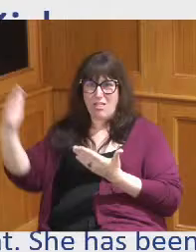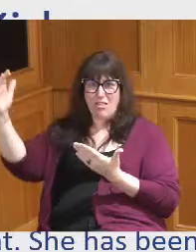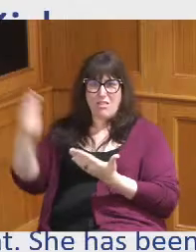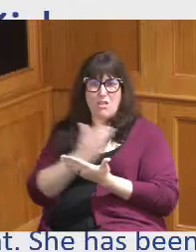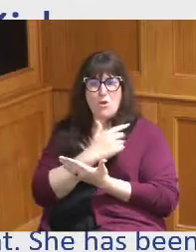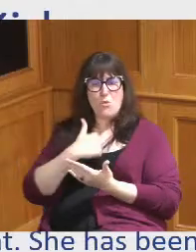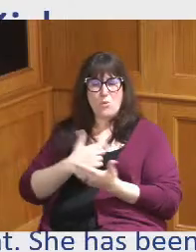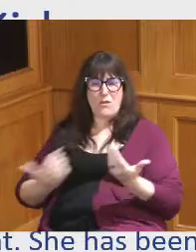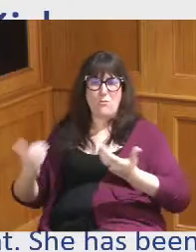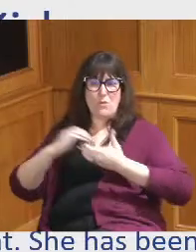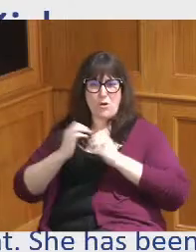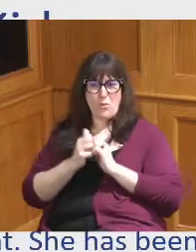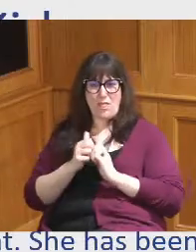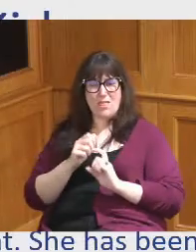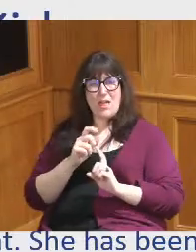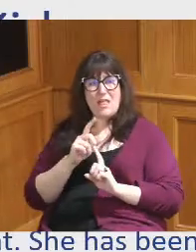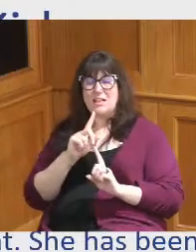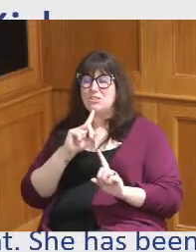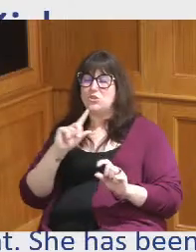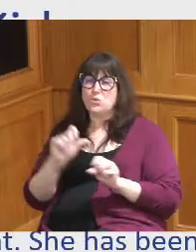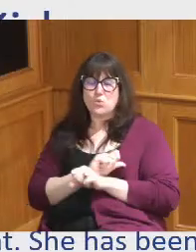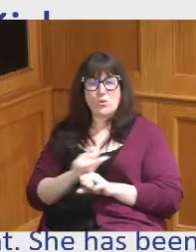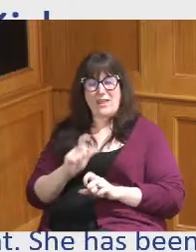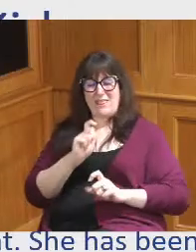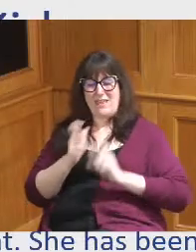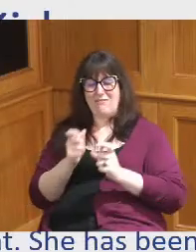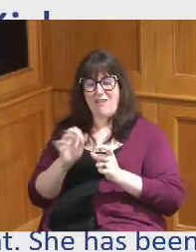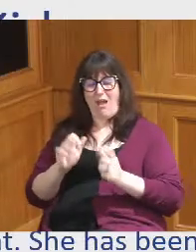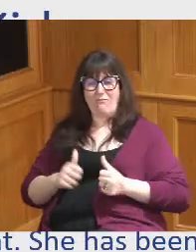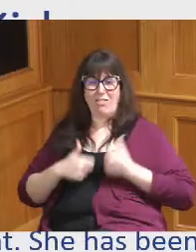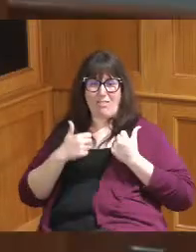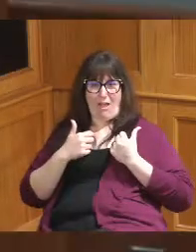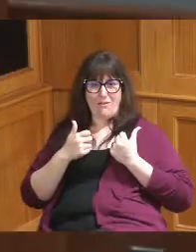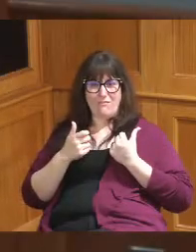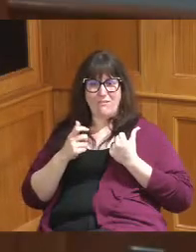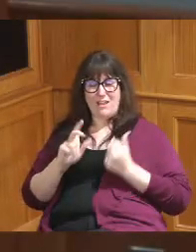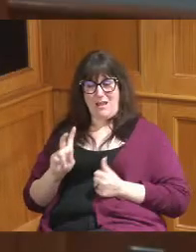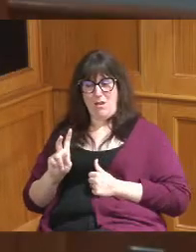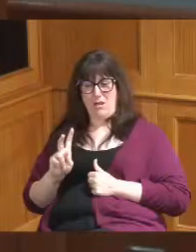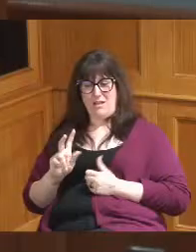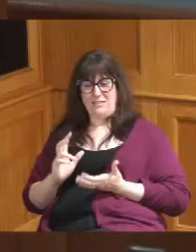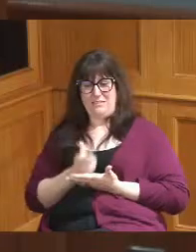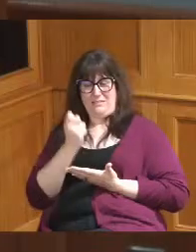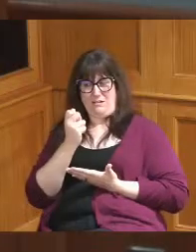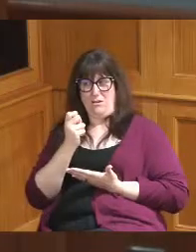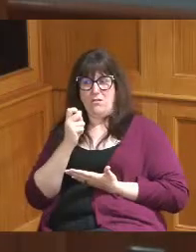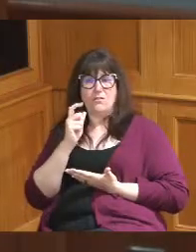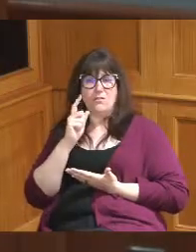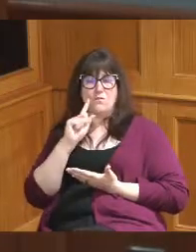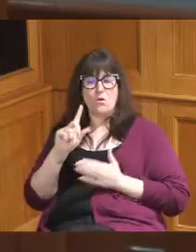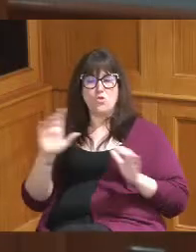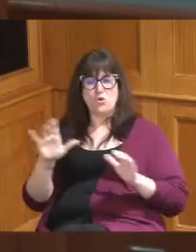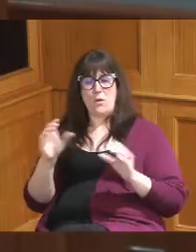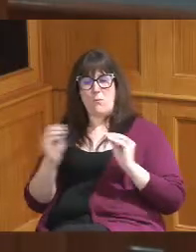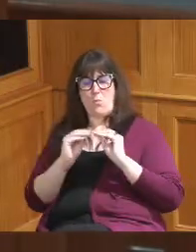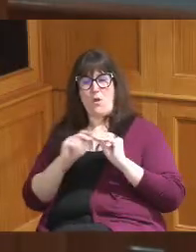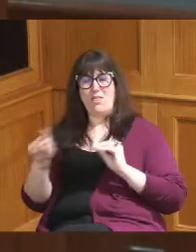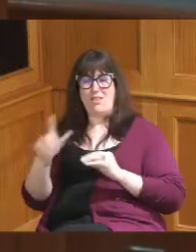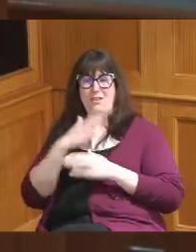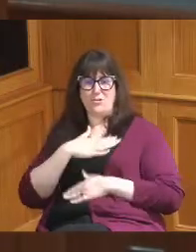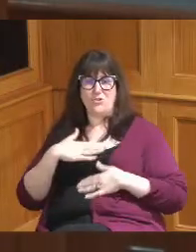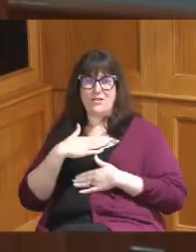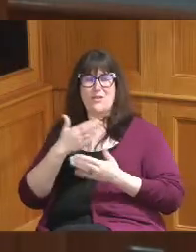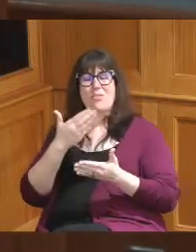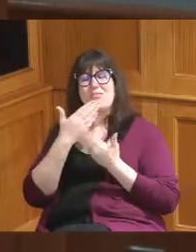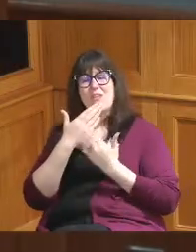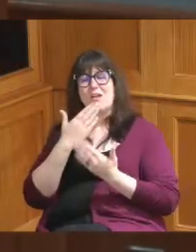is truly the gift of life for them for more time and a second chance to do the things that they enjoy doing. So thank you so much for